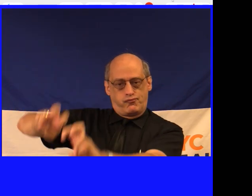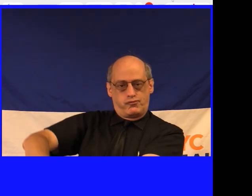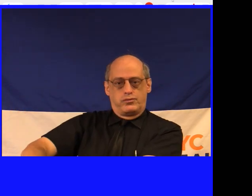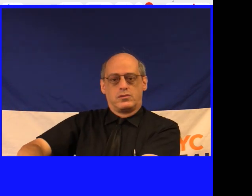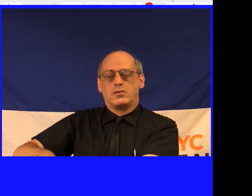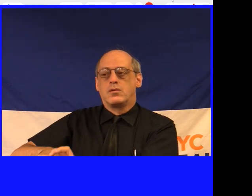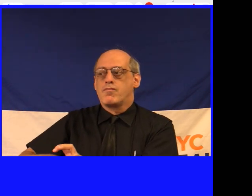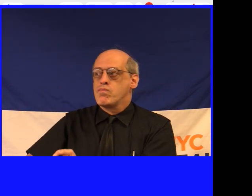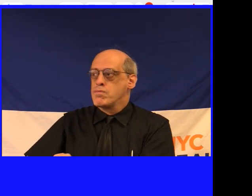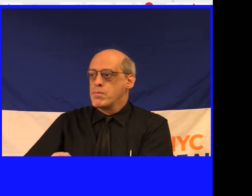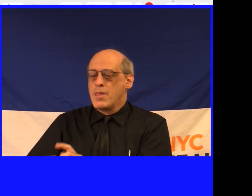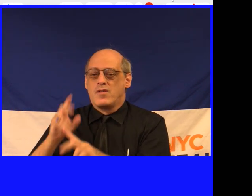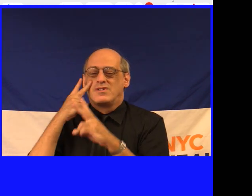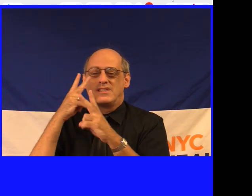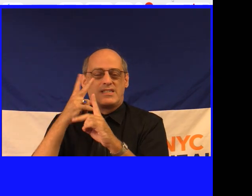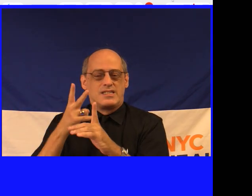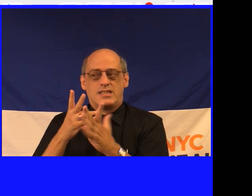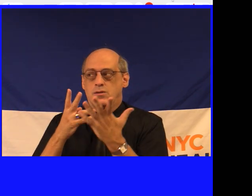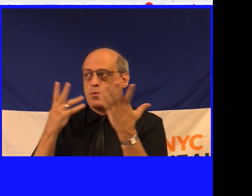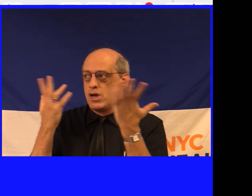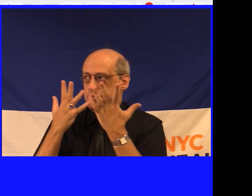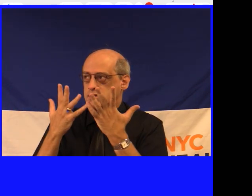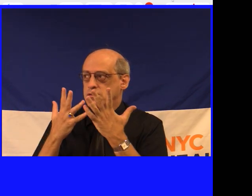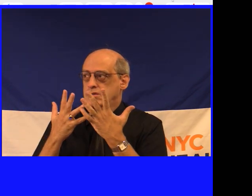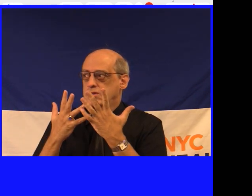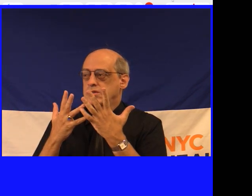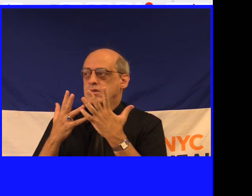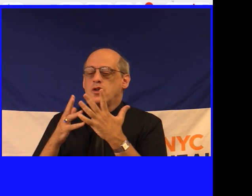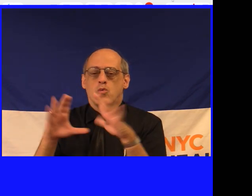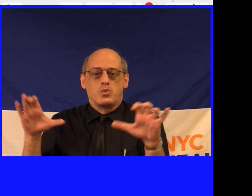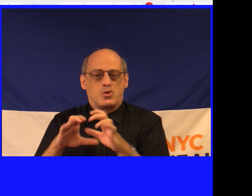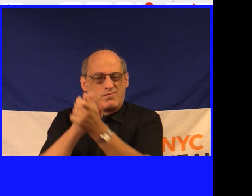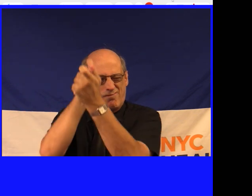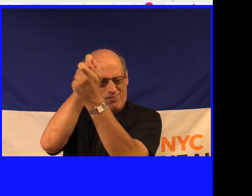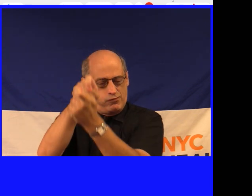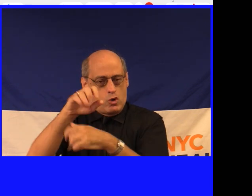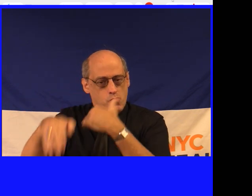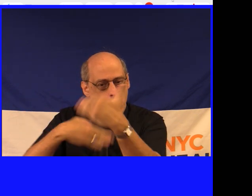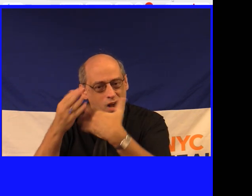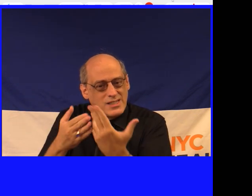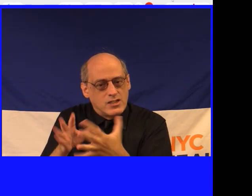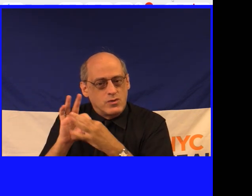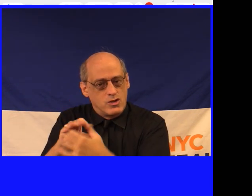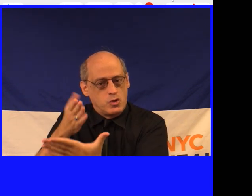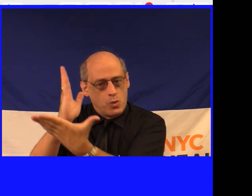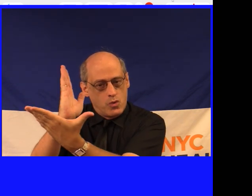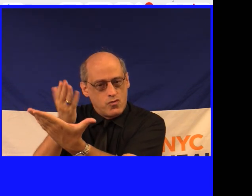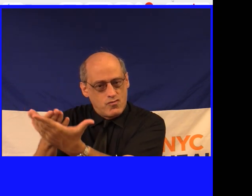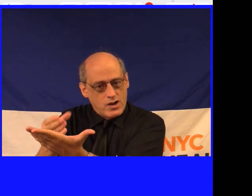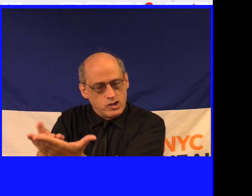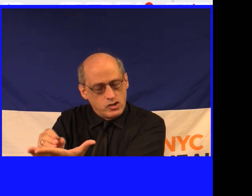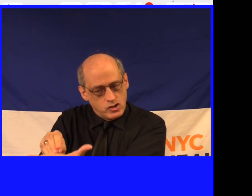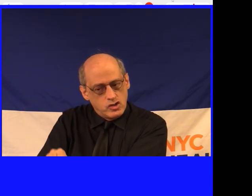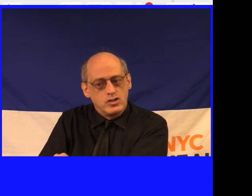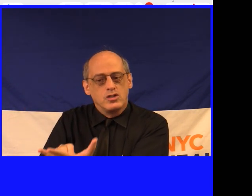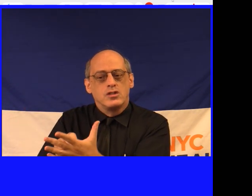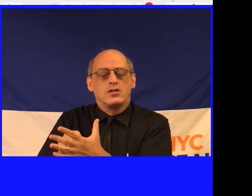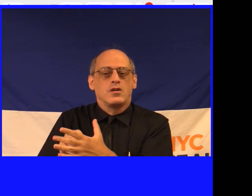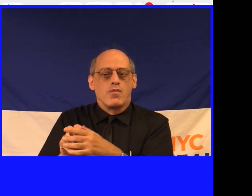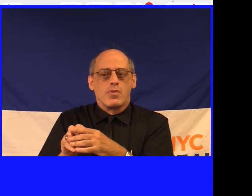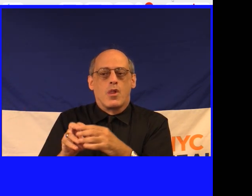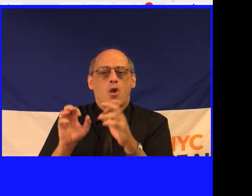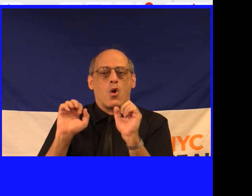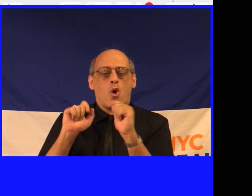We don't do confirmations, but we perform various detailed procedures relating to the patient selected. We also perform